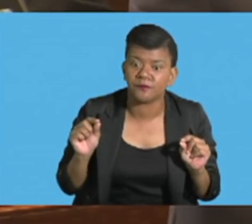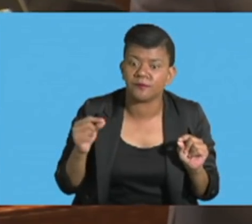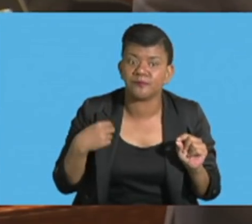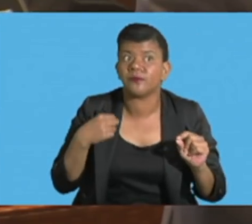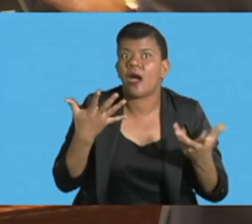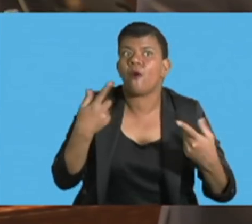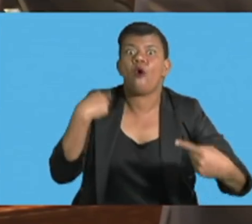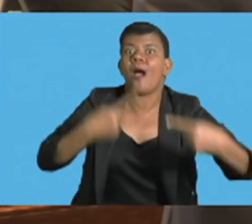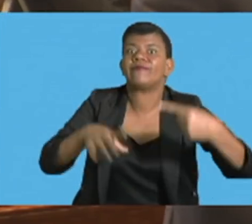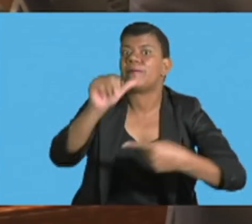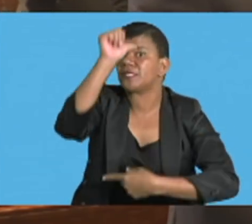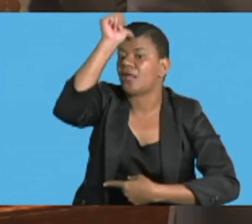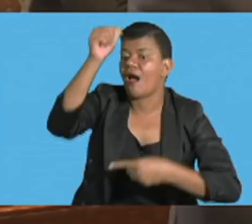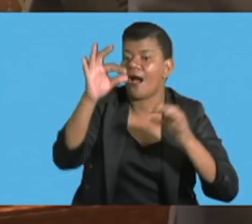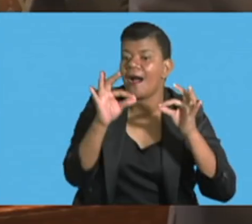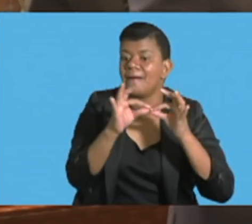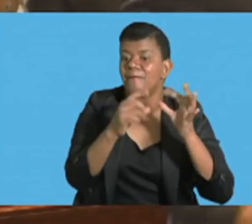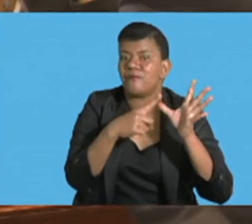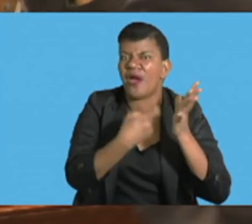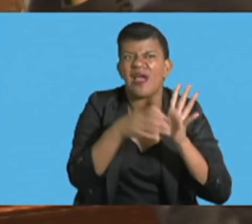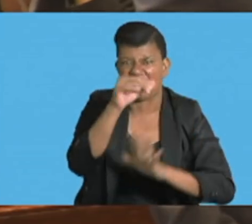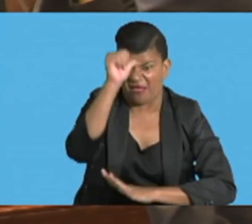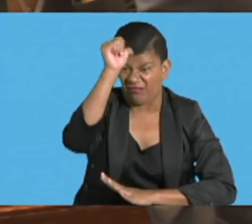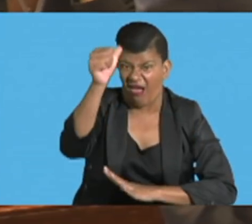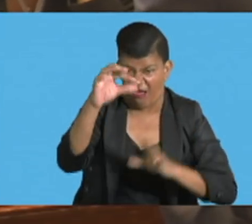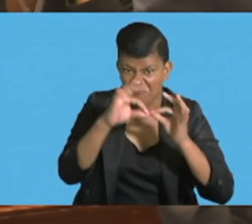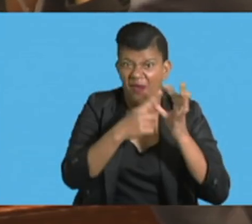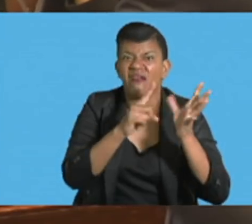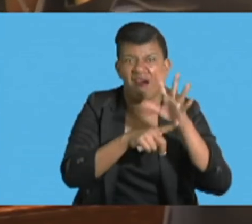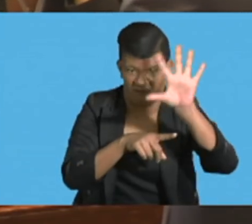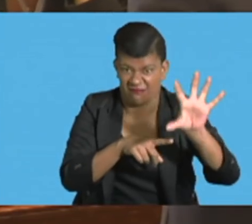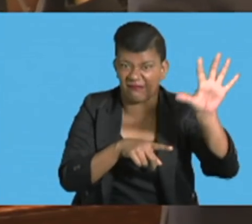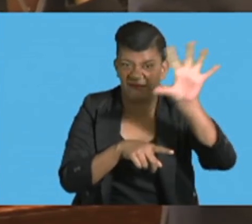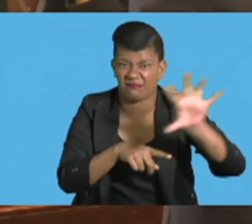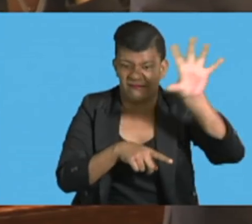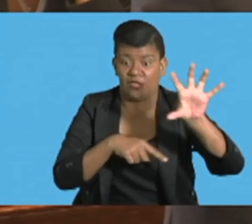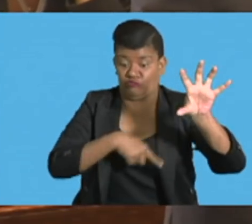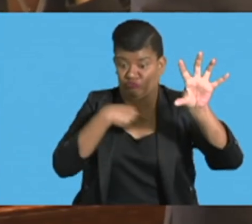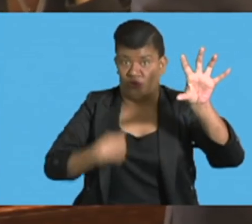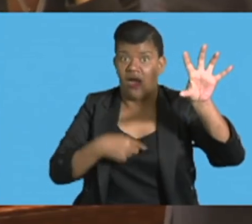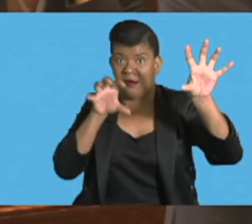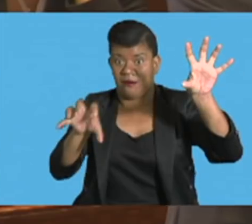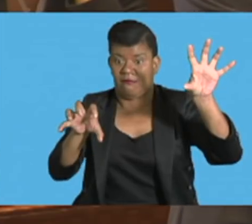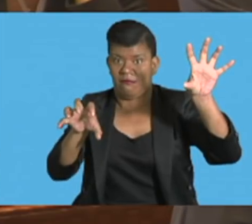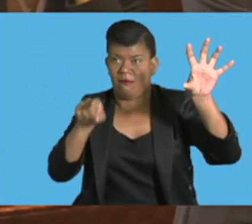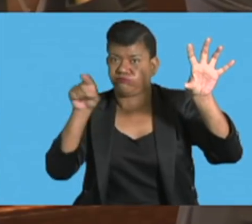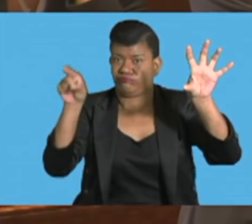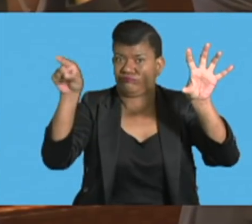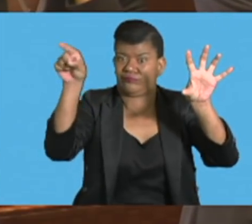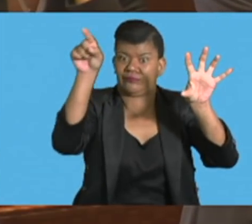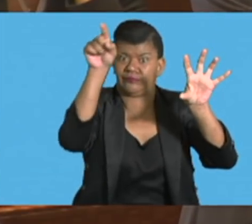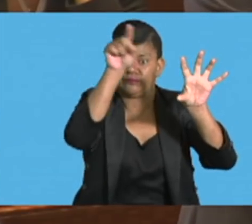China, and others who have deep enough pockets to wait out this period of instability.